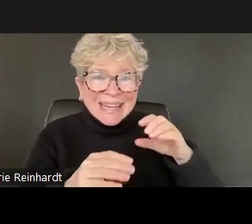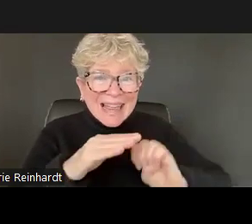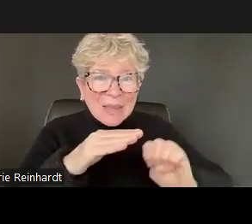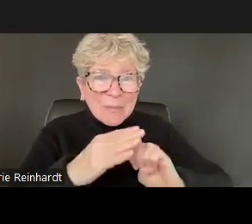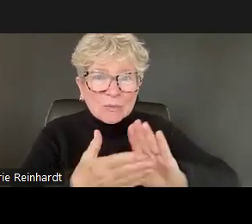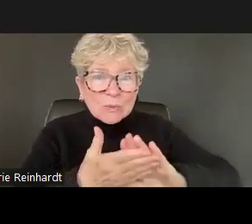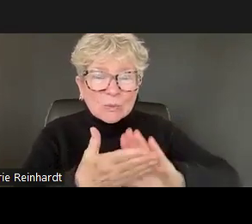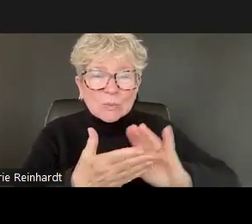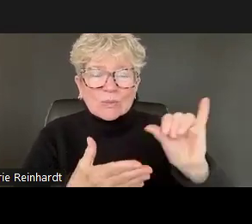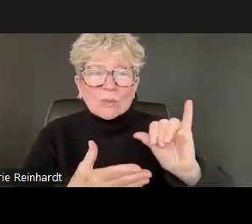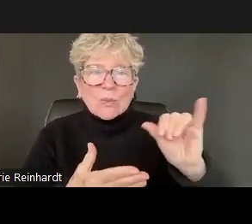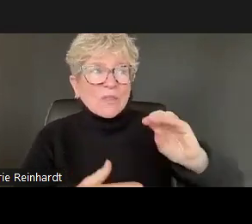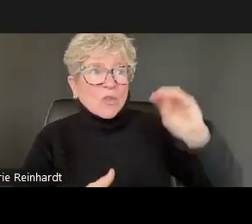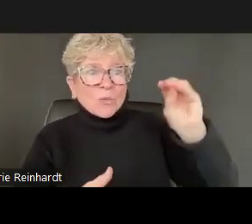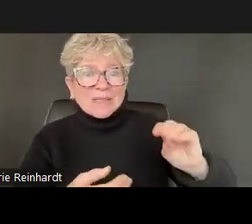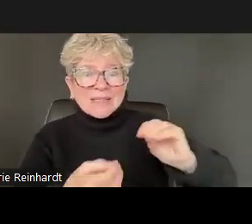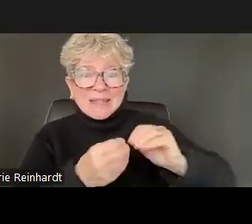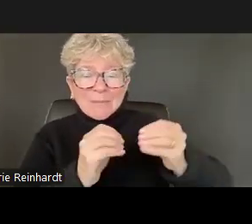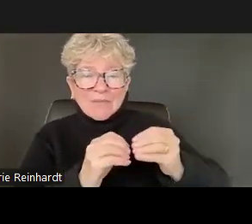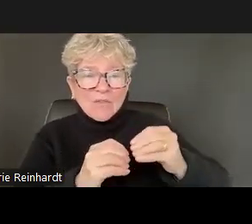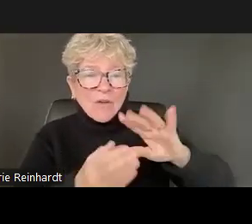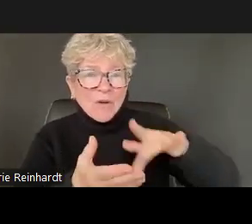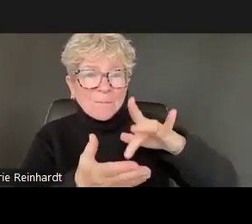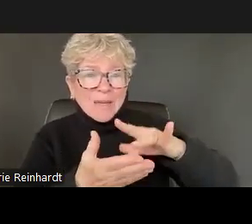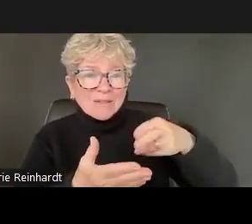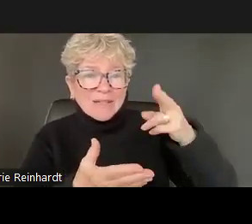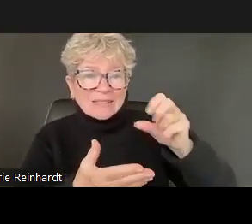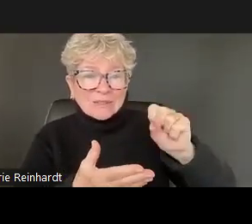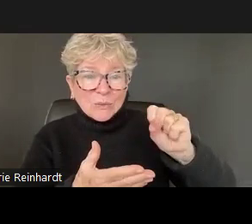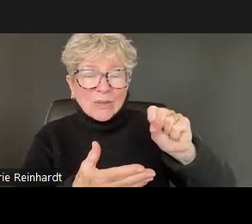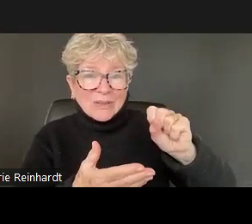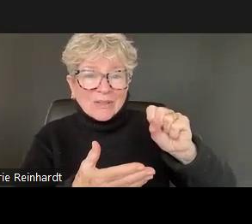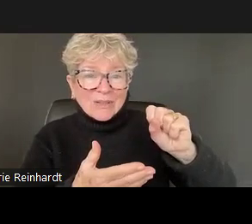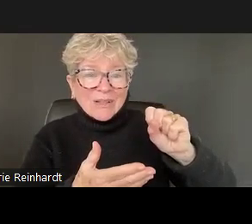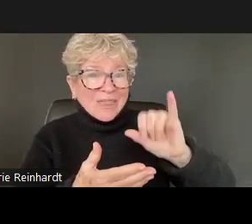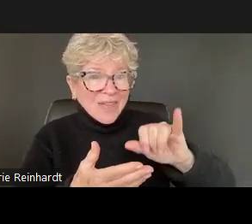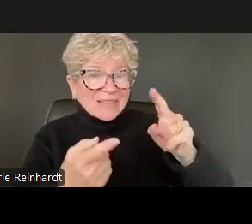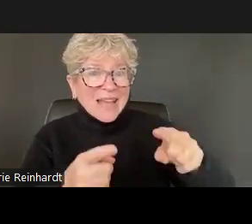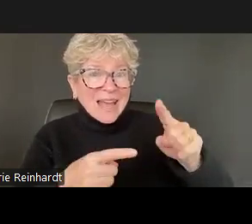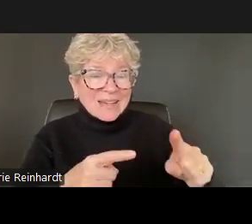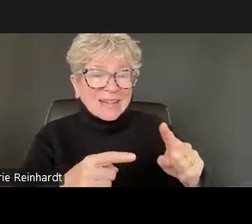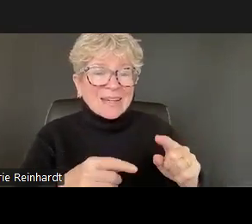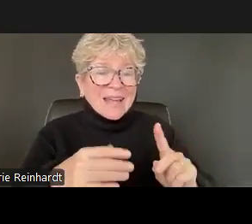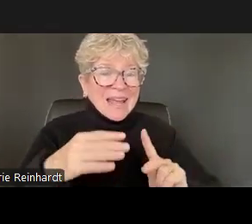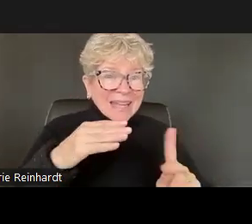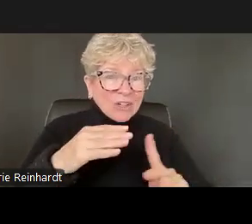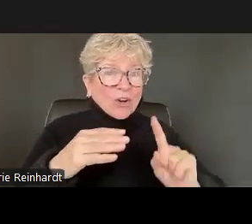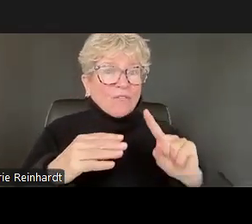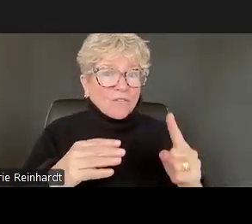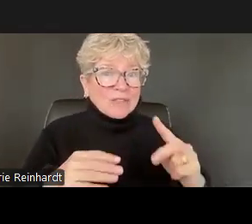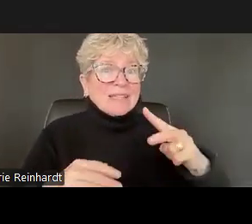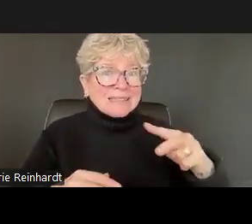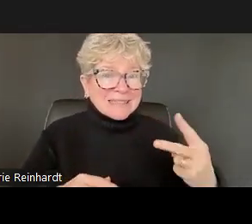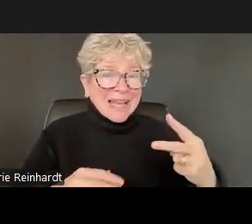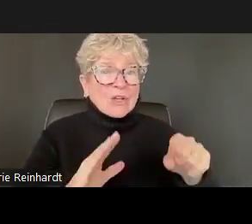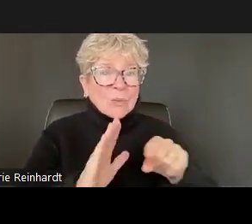those percentages that you saw, middle and high school, it is happening in kinder, in first grade, in second